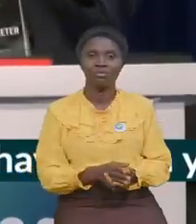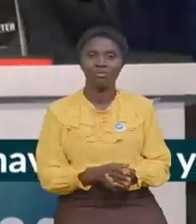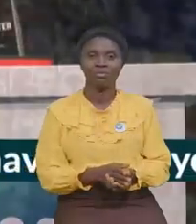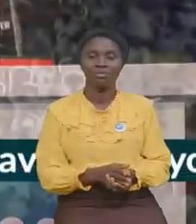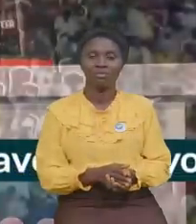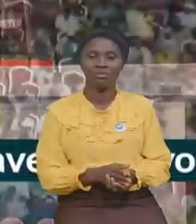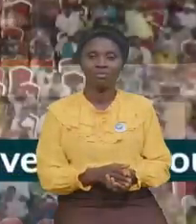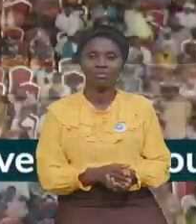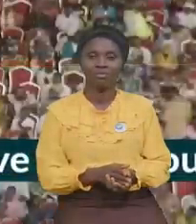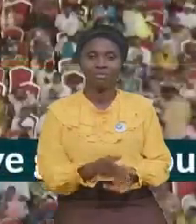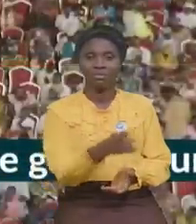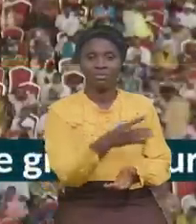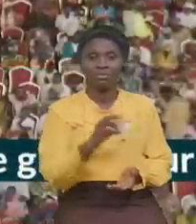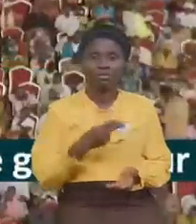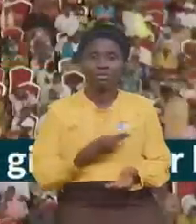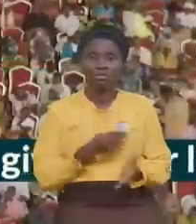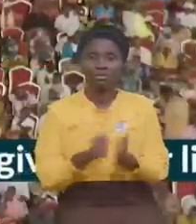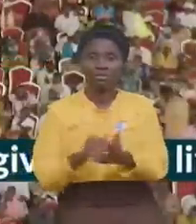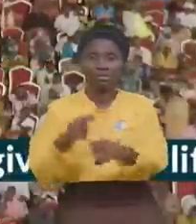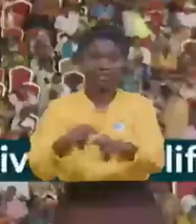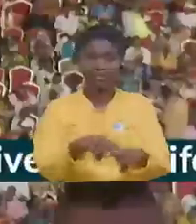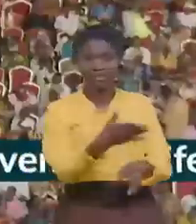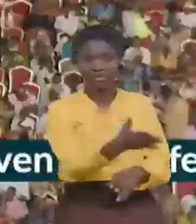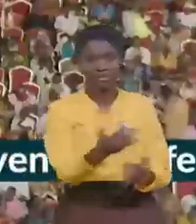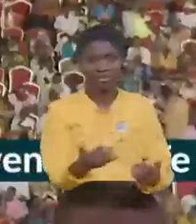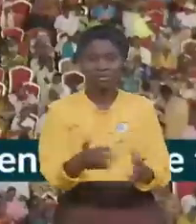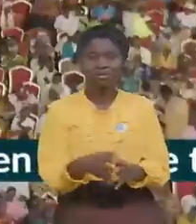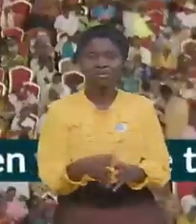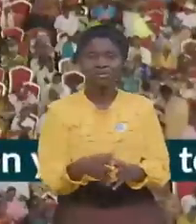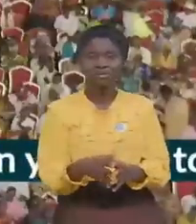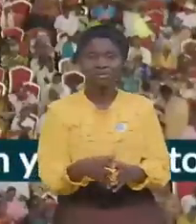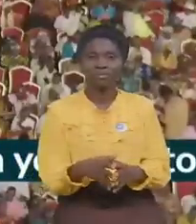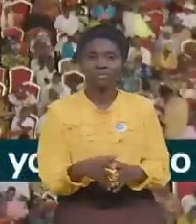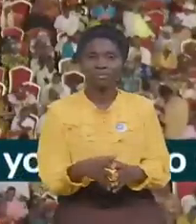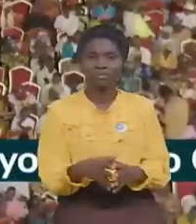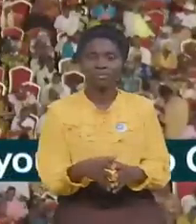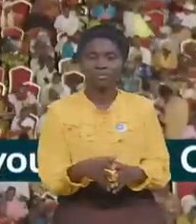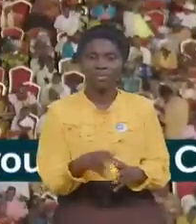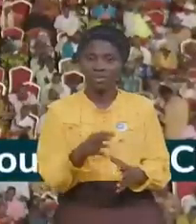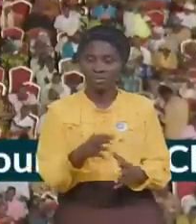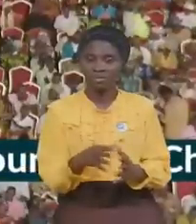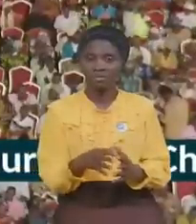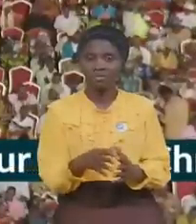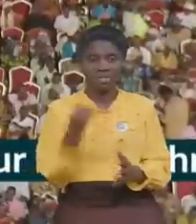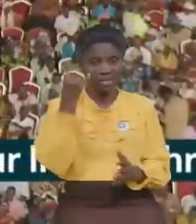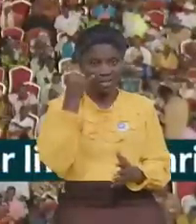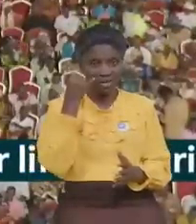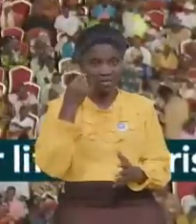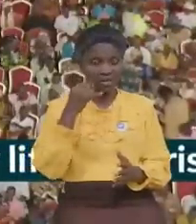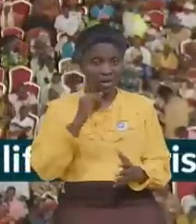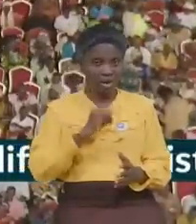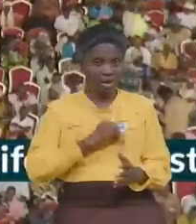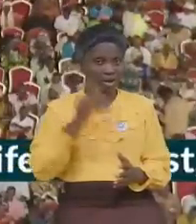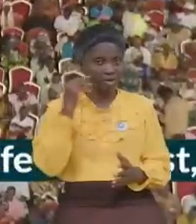And those of us sitting down now, if I were you, I will make this day